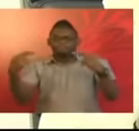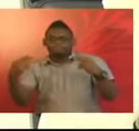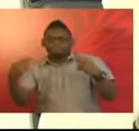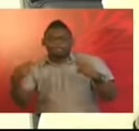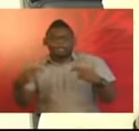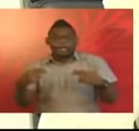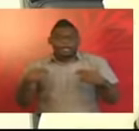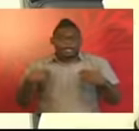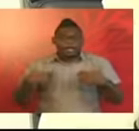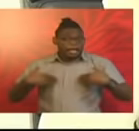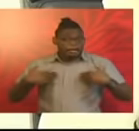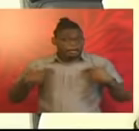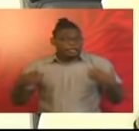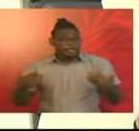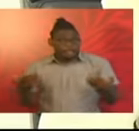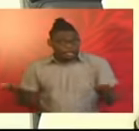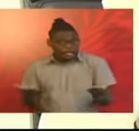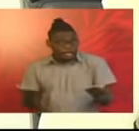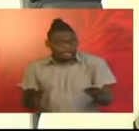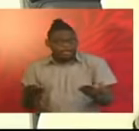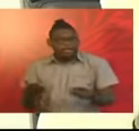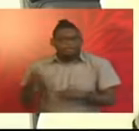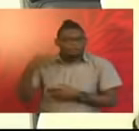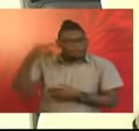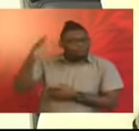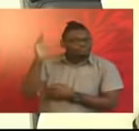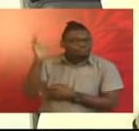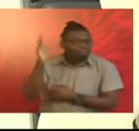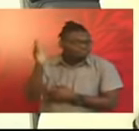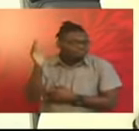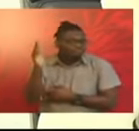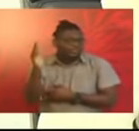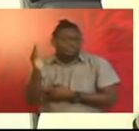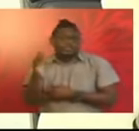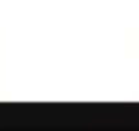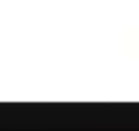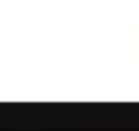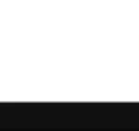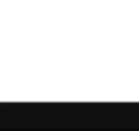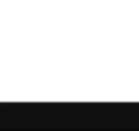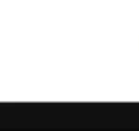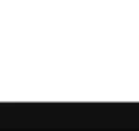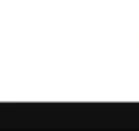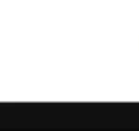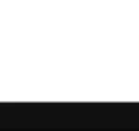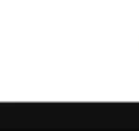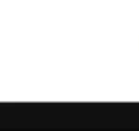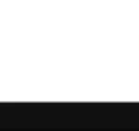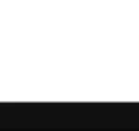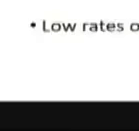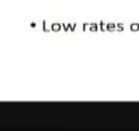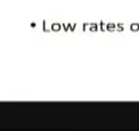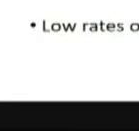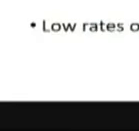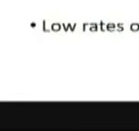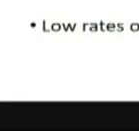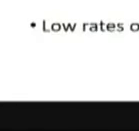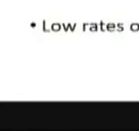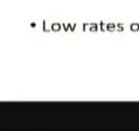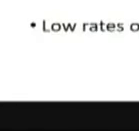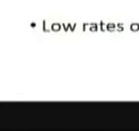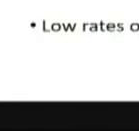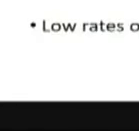perspective on vaccination in children. Now, Trinidad and can I have my first slide, please? Thank you. Next slide.